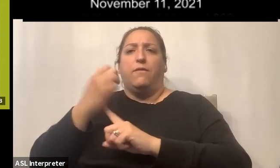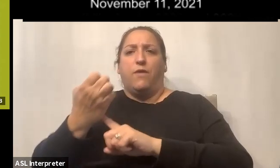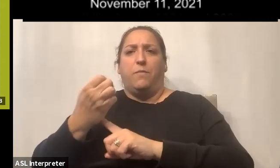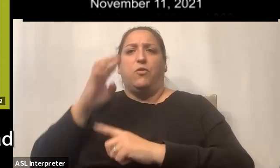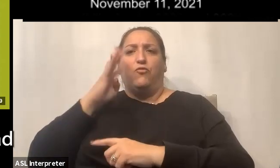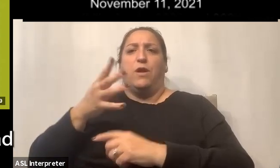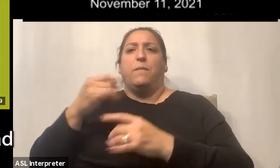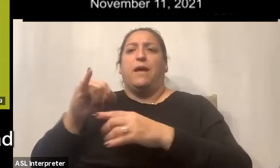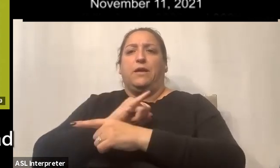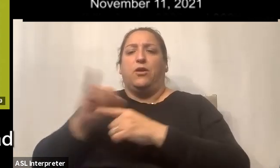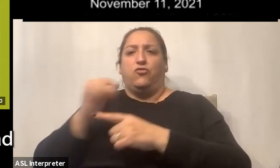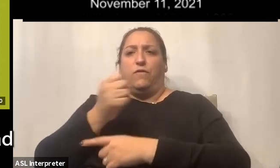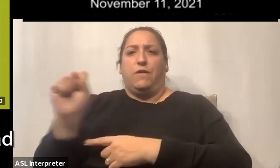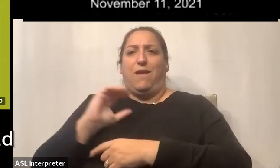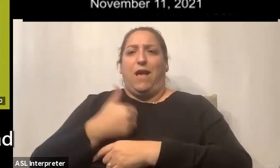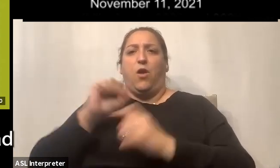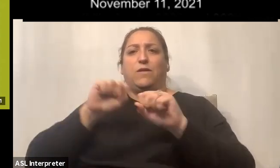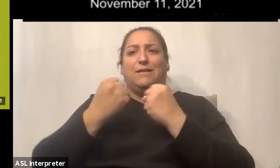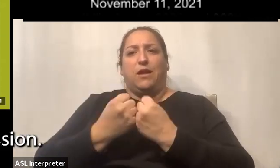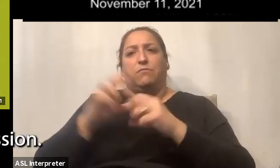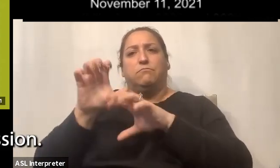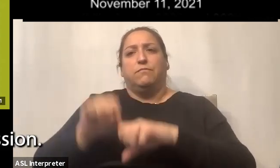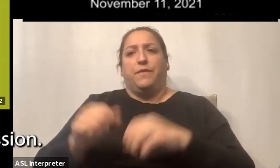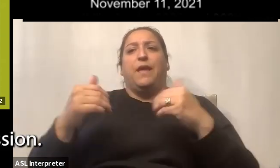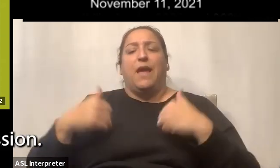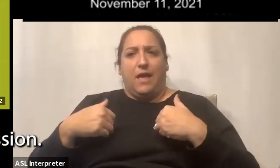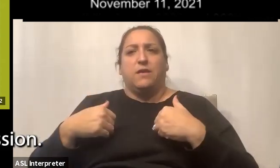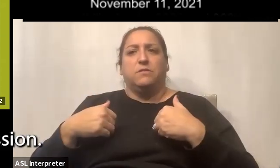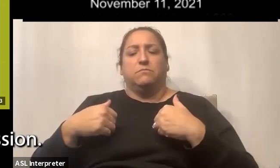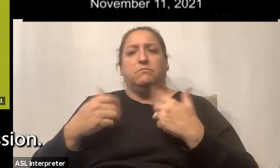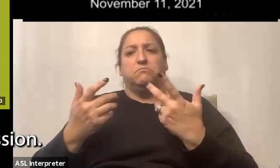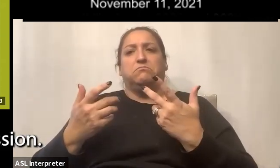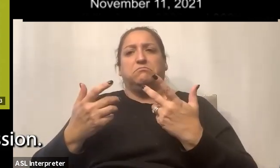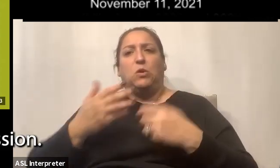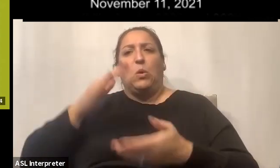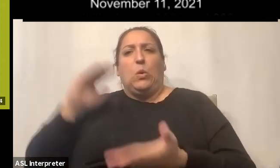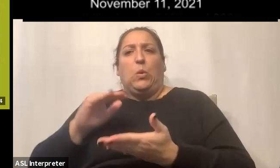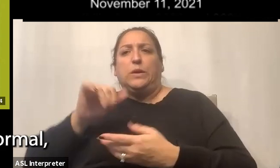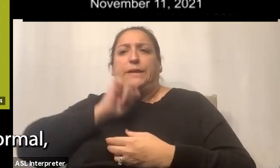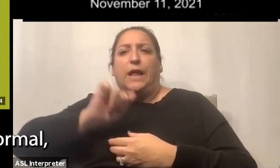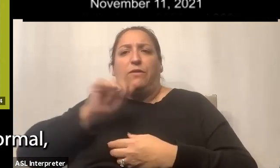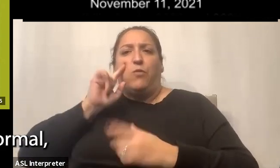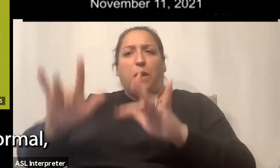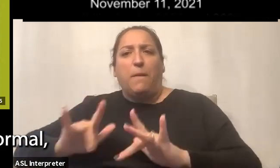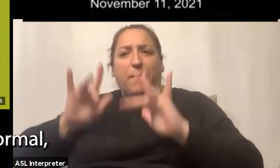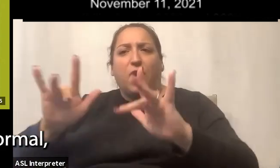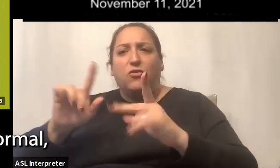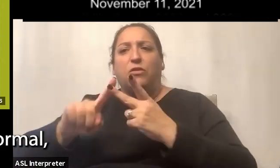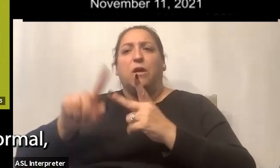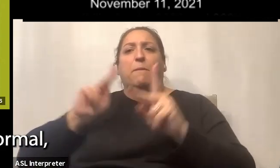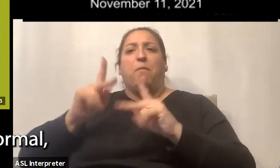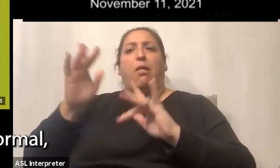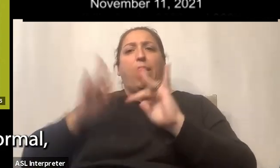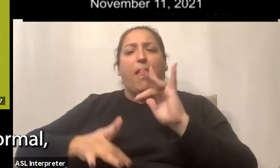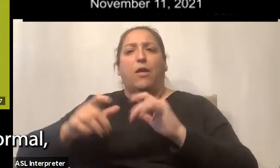Revolution. Our society traditionally has very less tolerance or compassion towards people lacking social